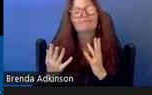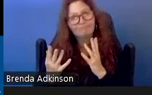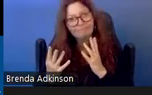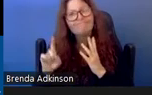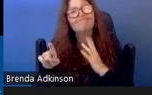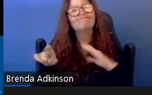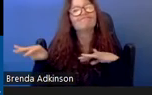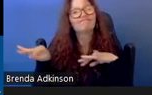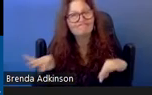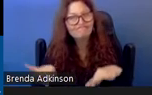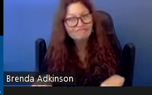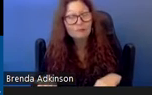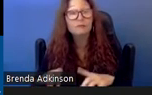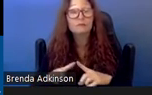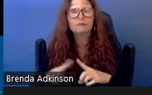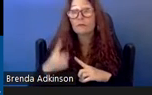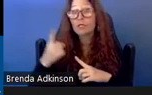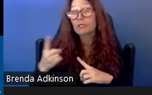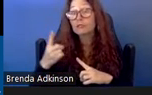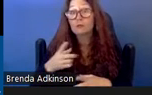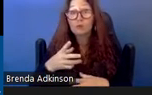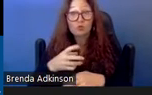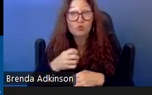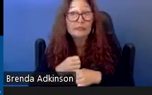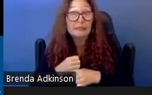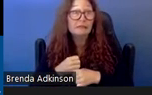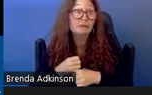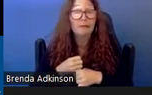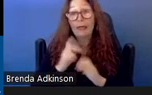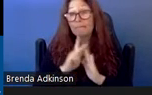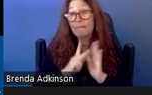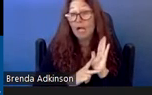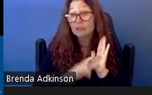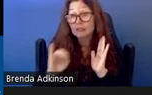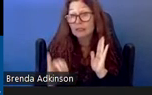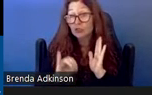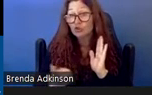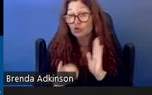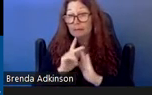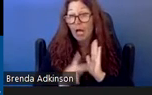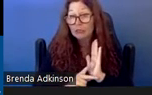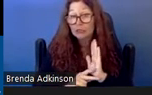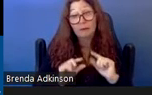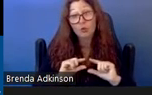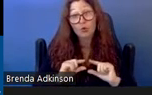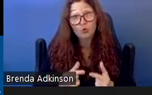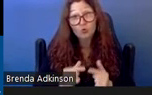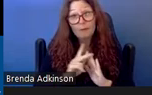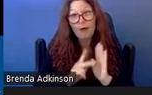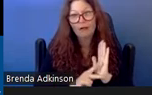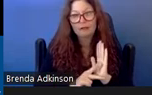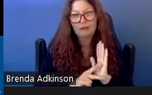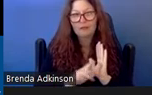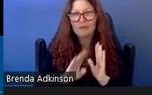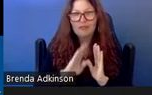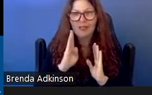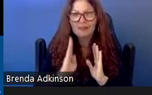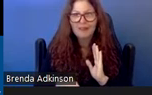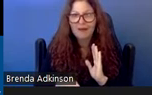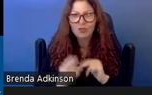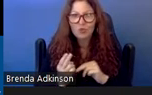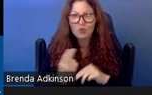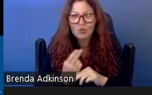someone receives, let's say, a group flood insurance policy, but they didn't really have it if they've never been in a disaster, any information